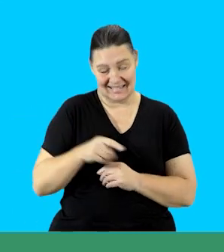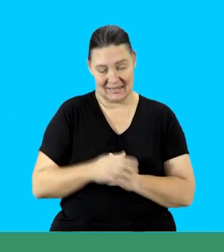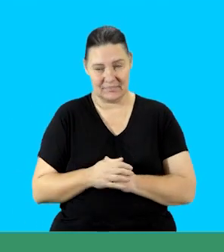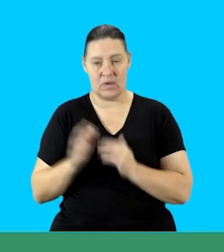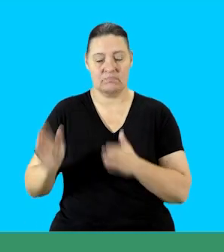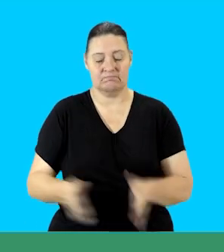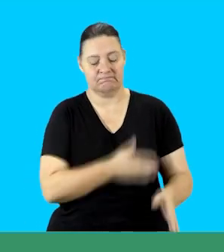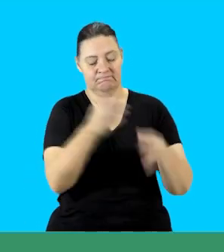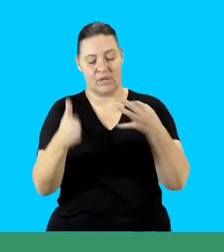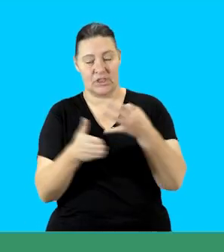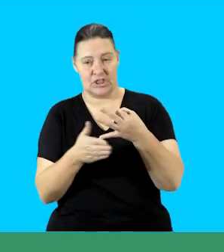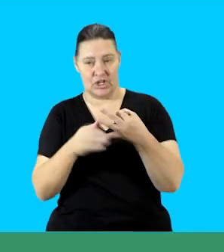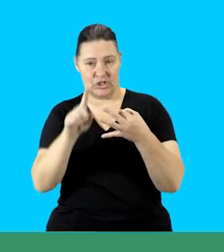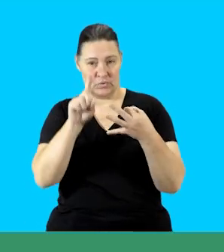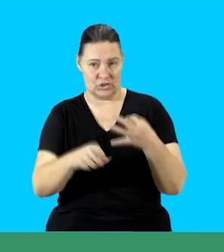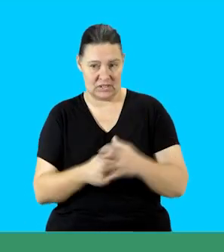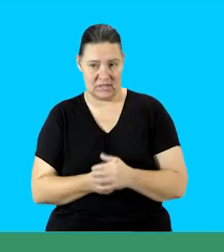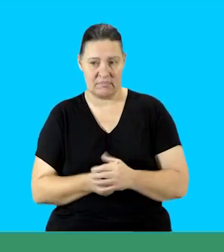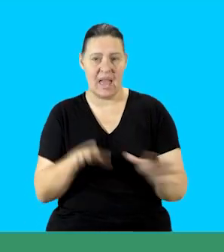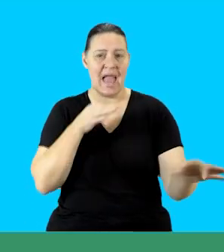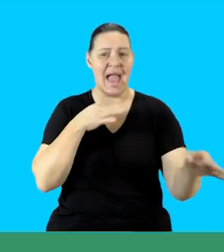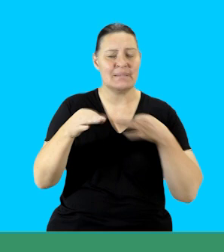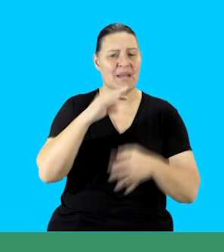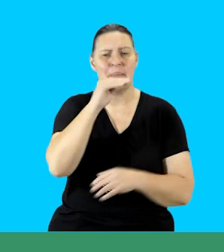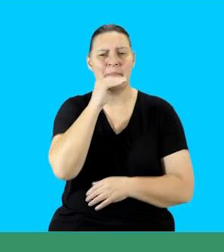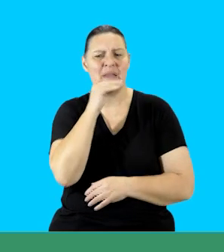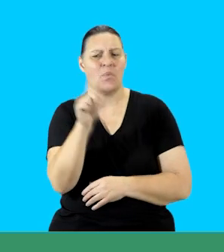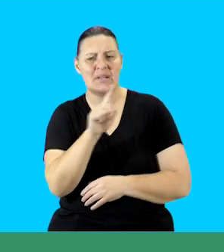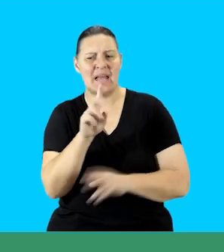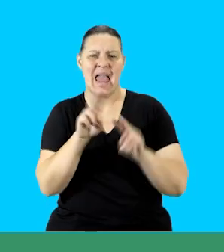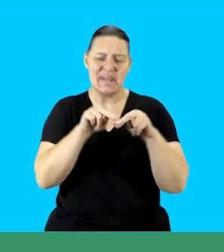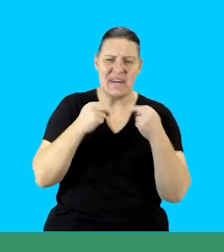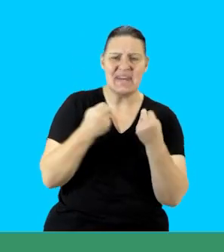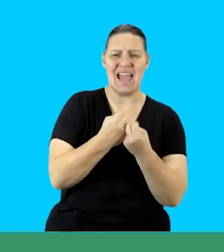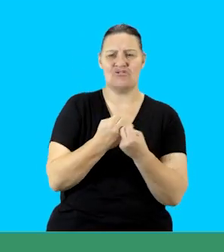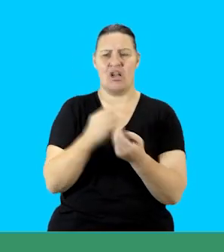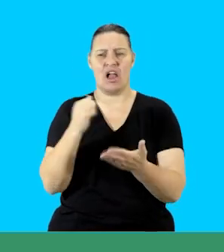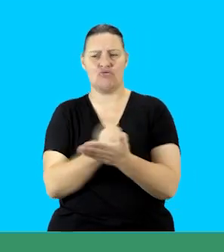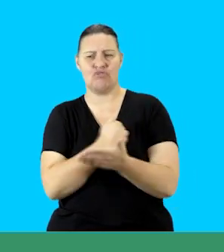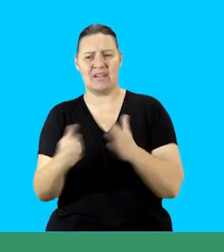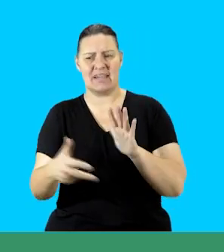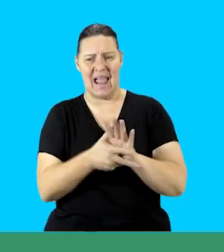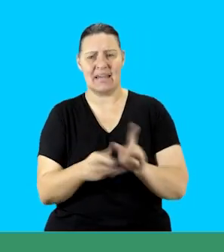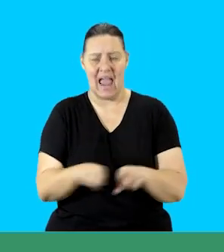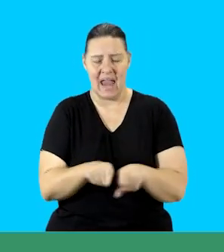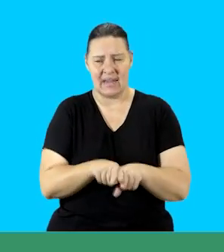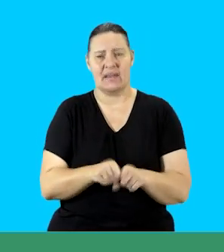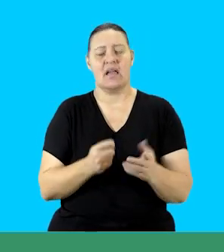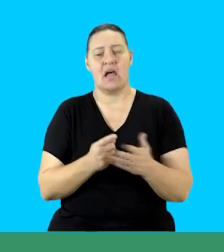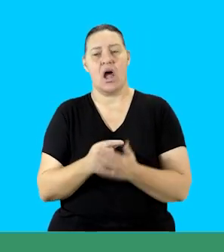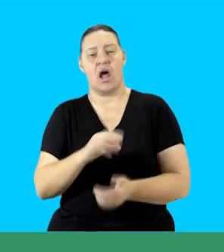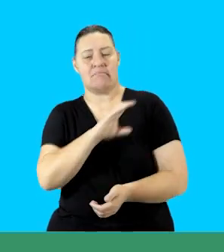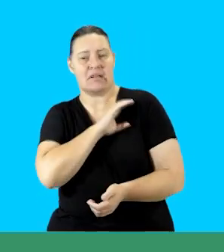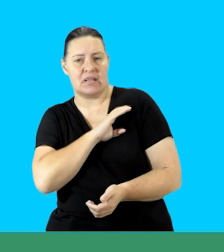the third question. Explain the meaning of the National Credit Act and Consumer Protection Act as some of the